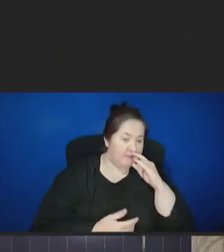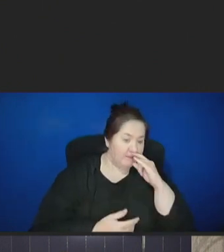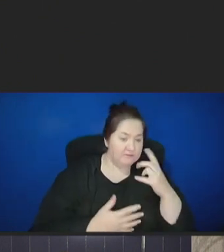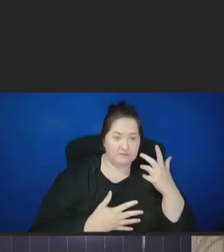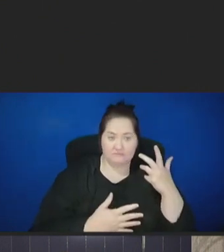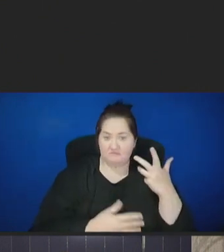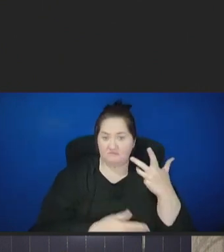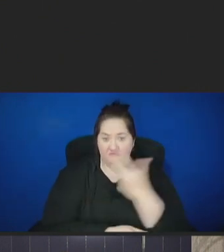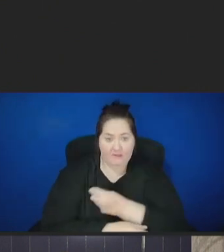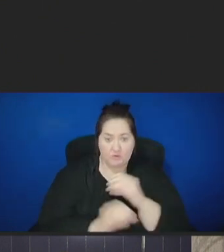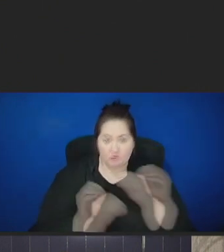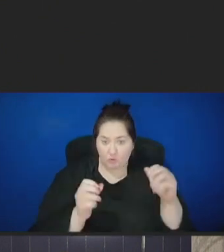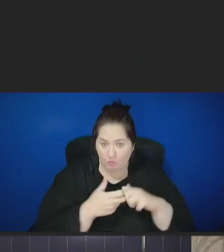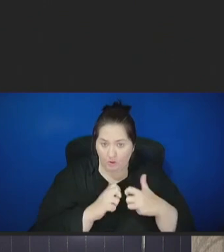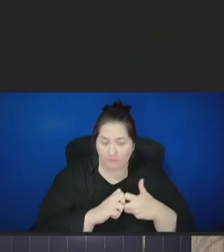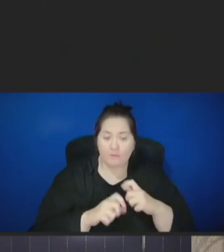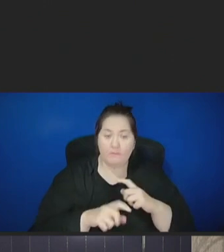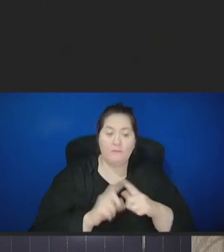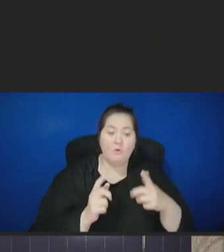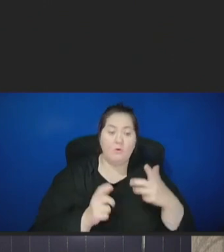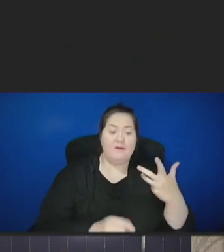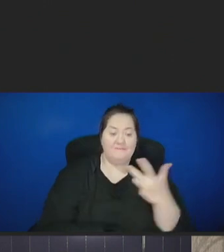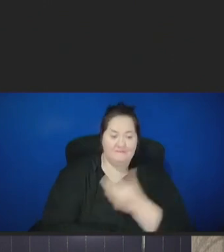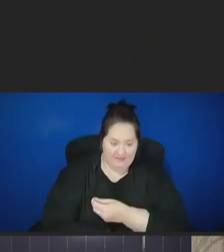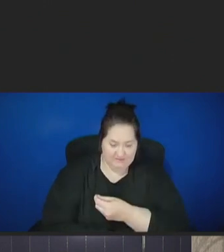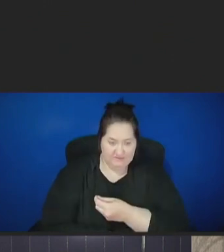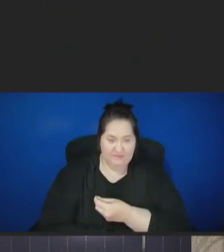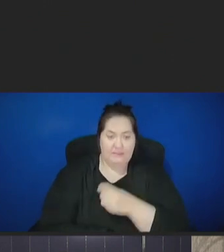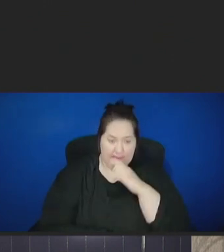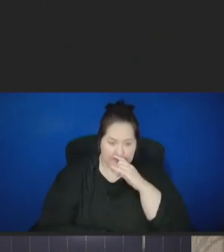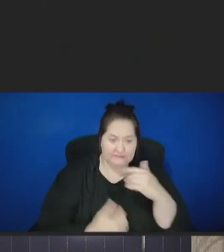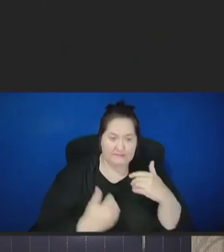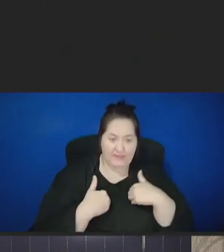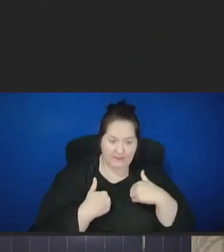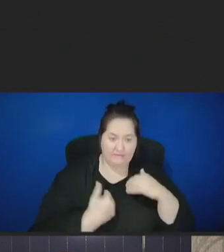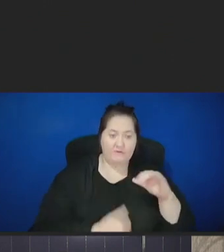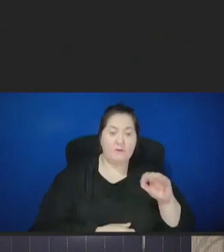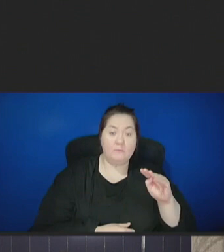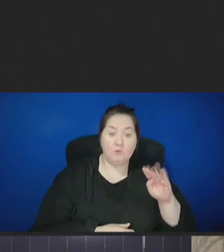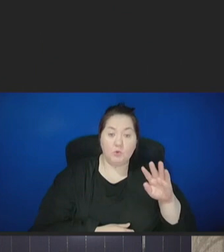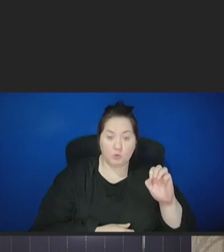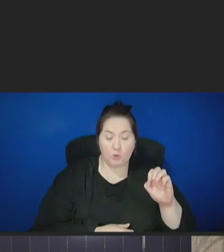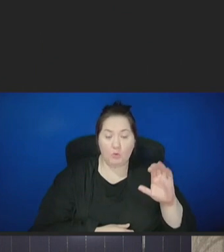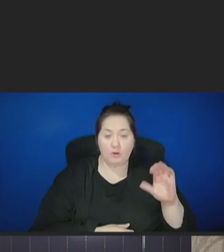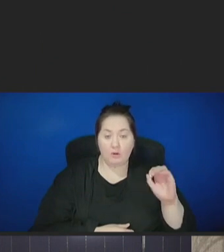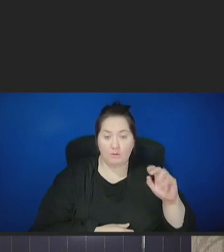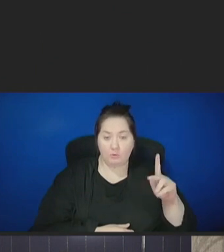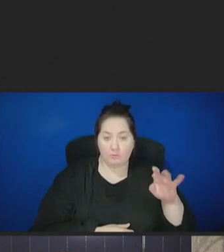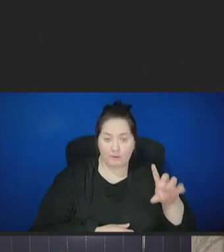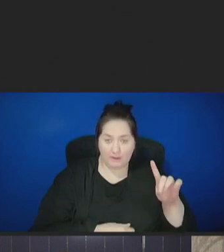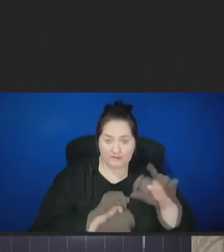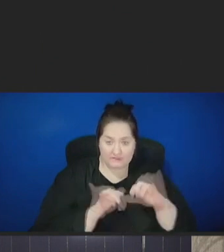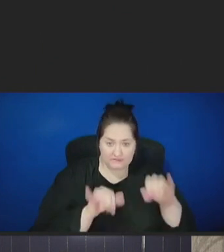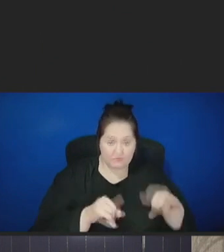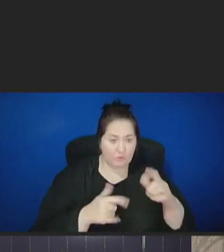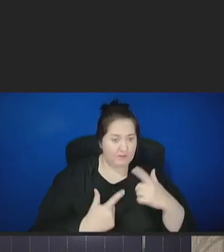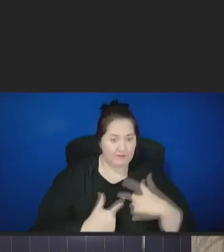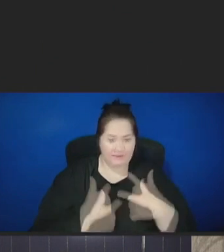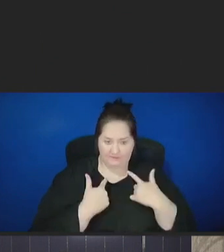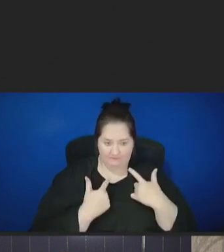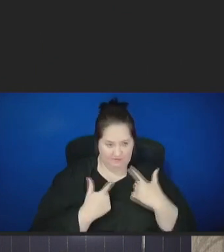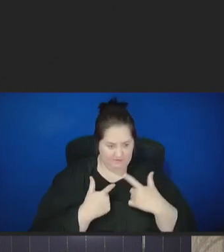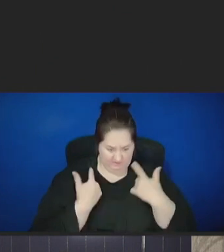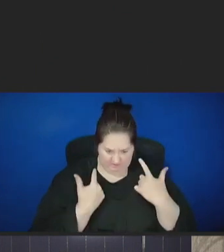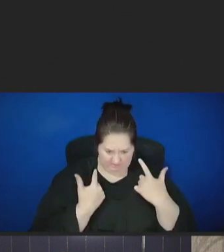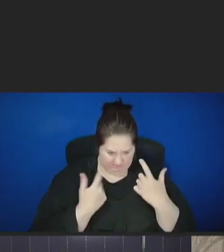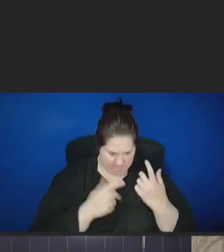with no issues, but when we're vaccinating kids that have an immunocompromised system, and we could live a lifetime and try and figure